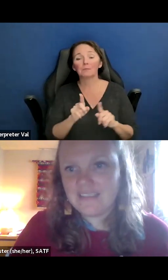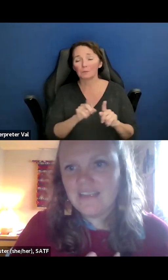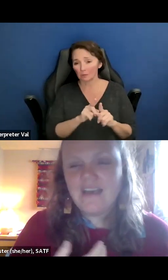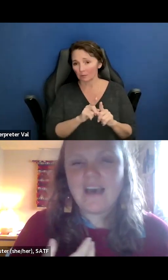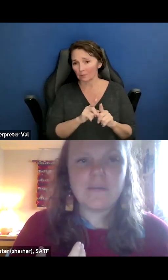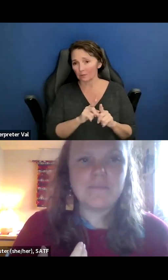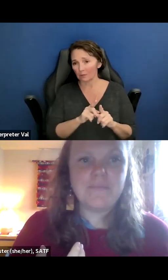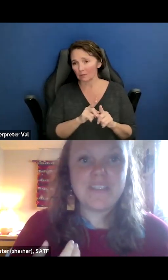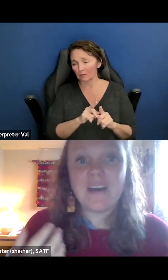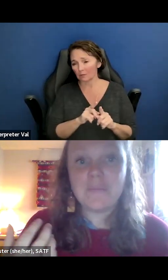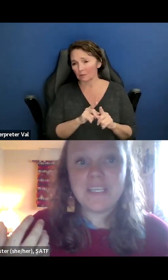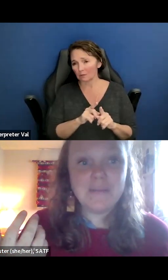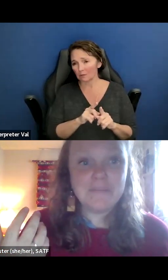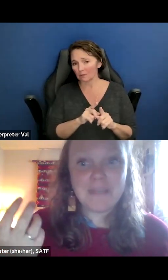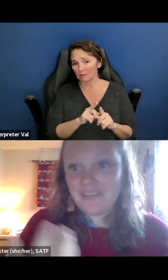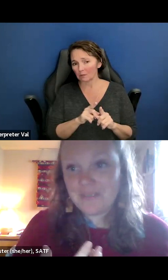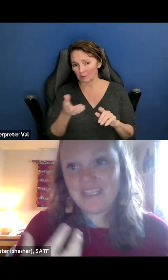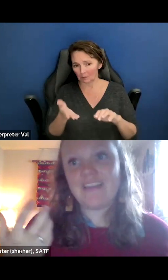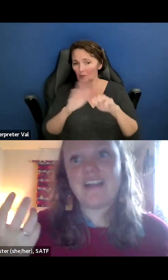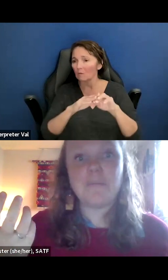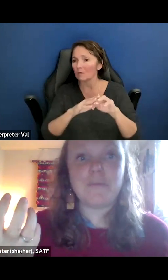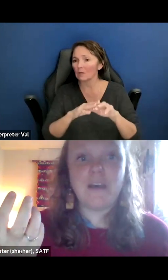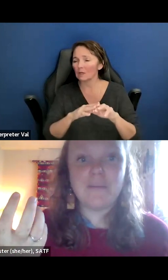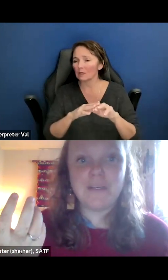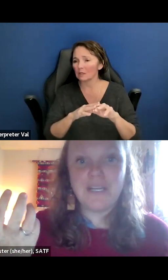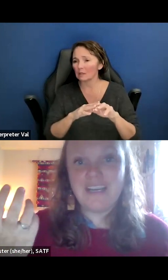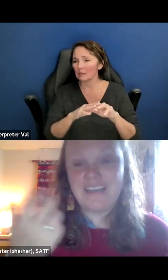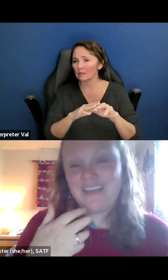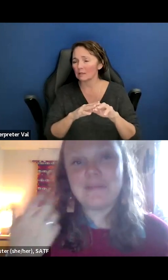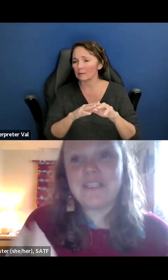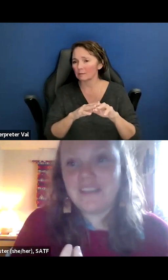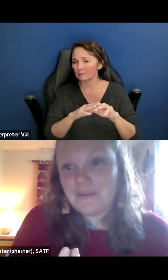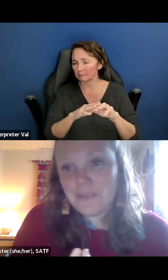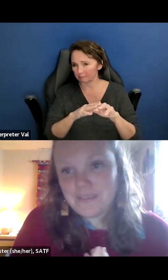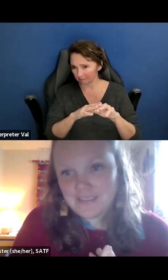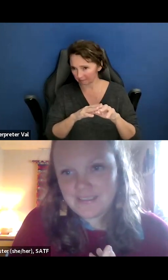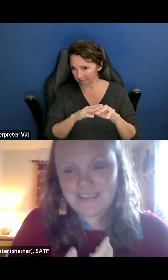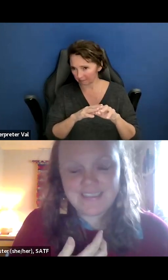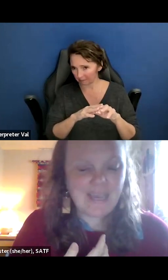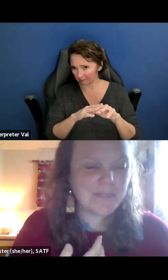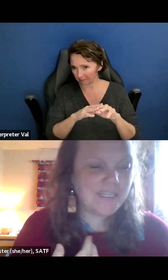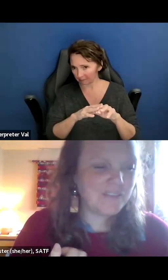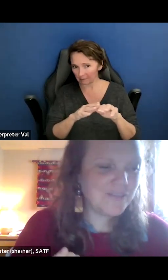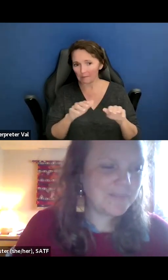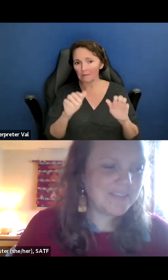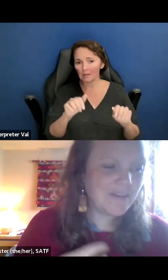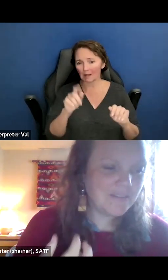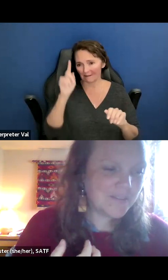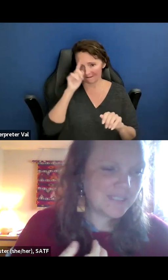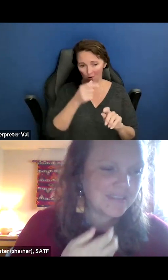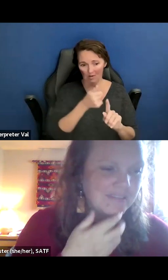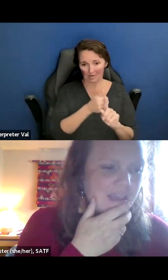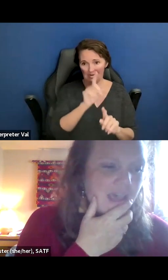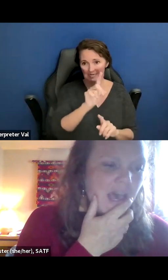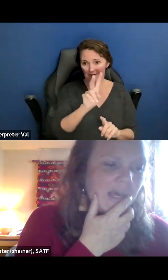I can to help keep my family together, to help eliminate abuse that is happening in those families, all